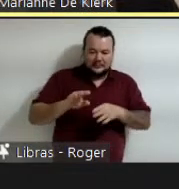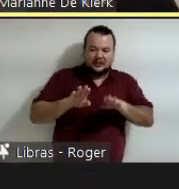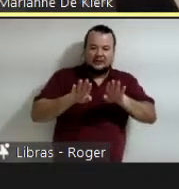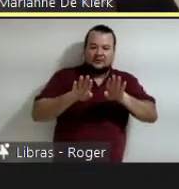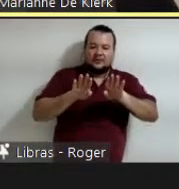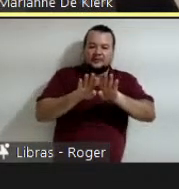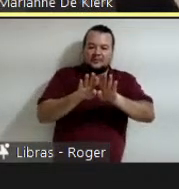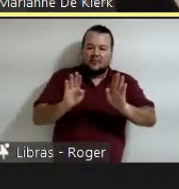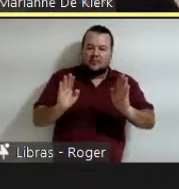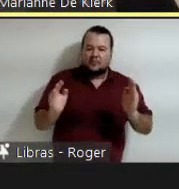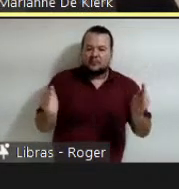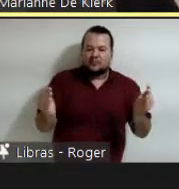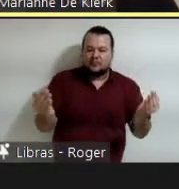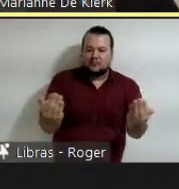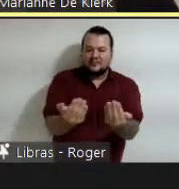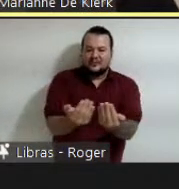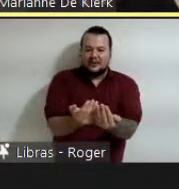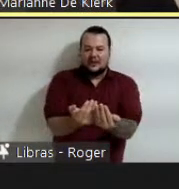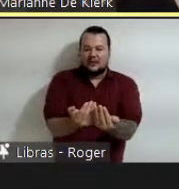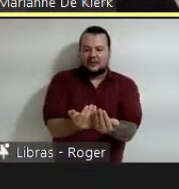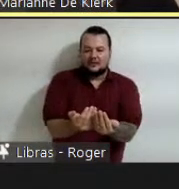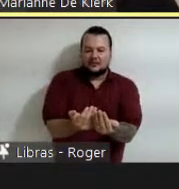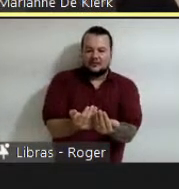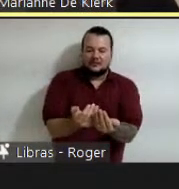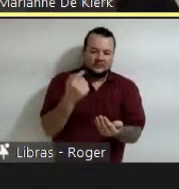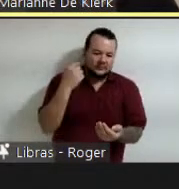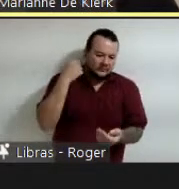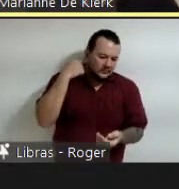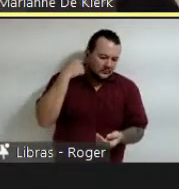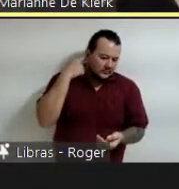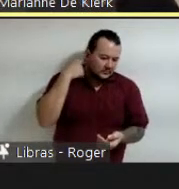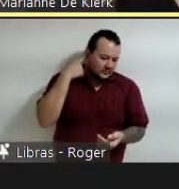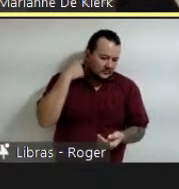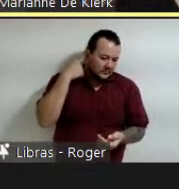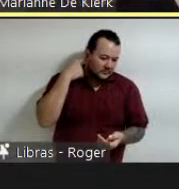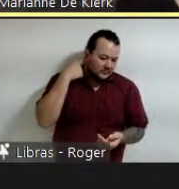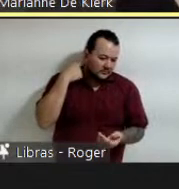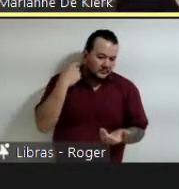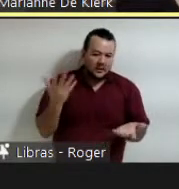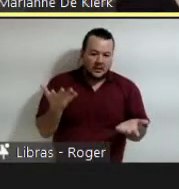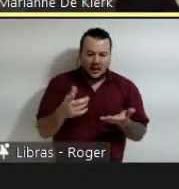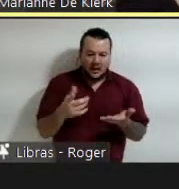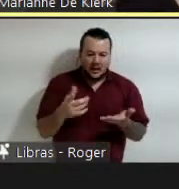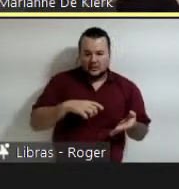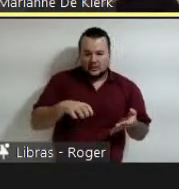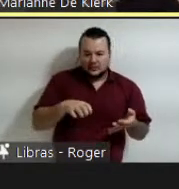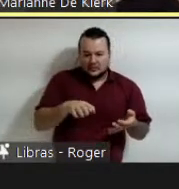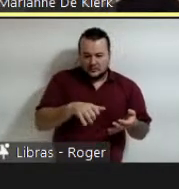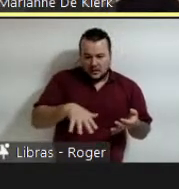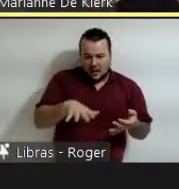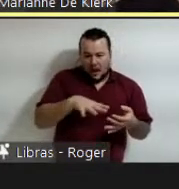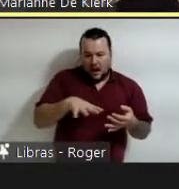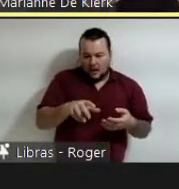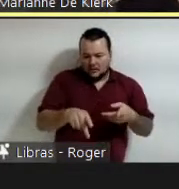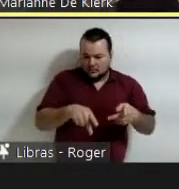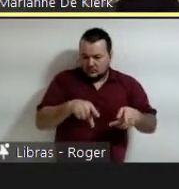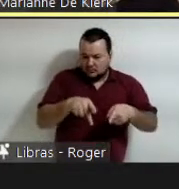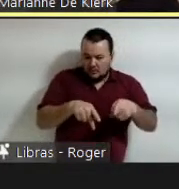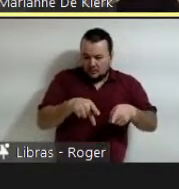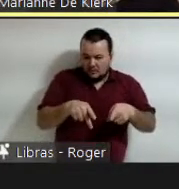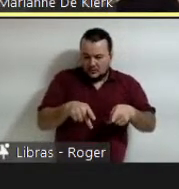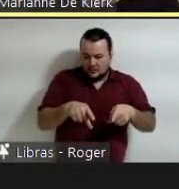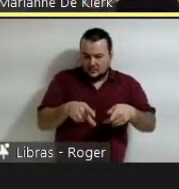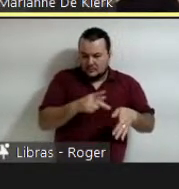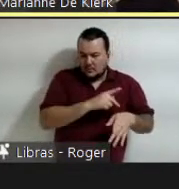Public plazas use this entranceways, now fenced off, but very generous public spaces to